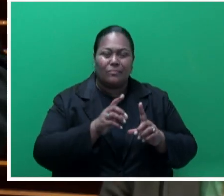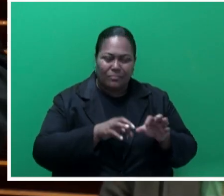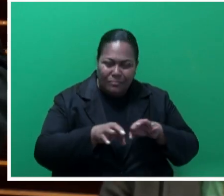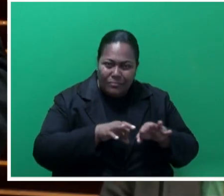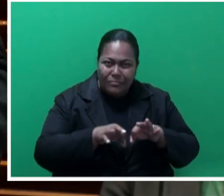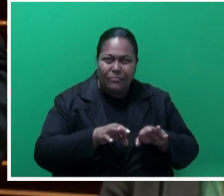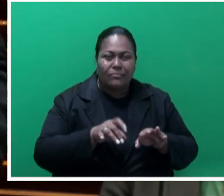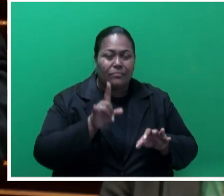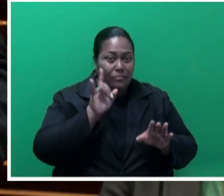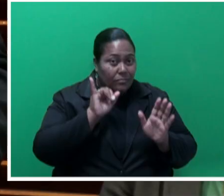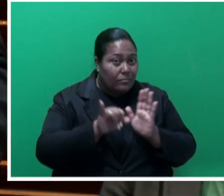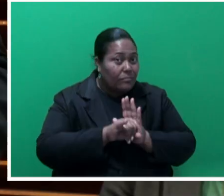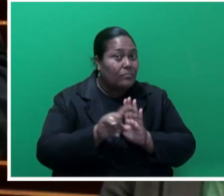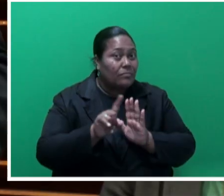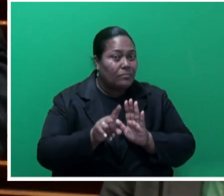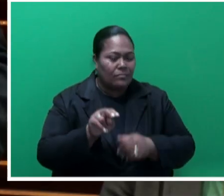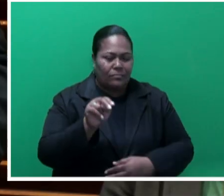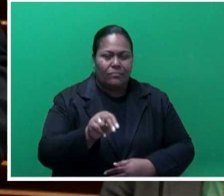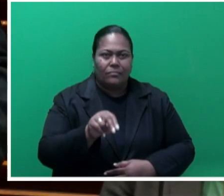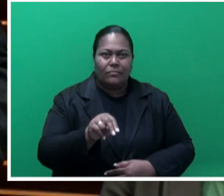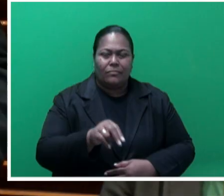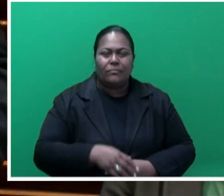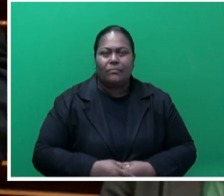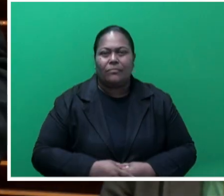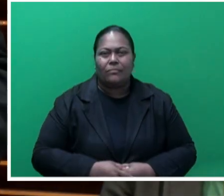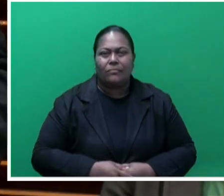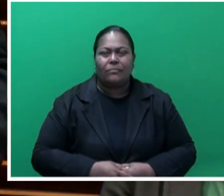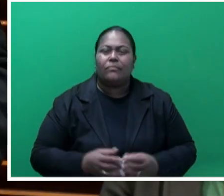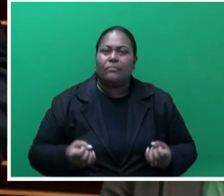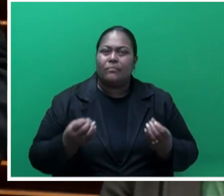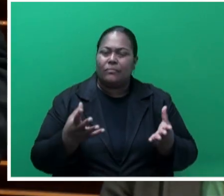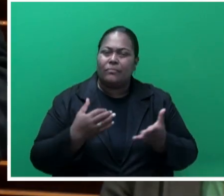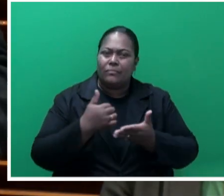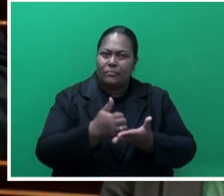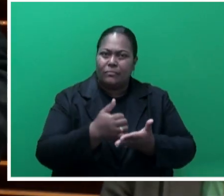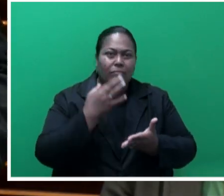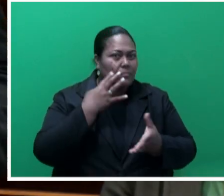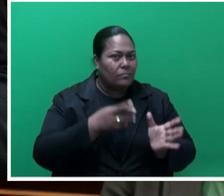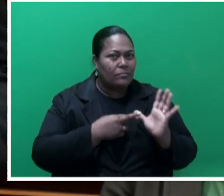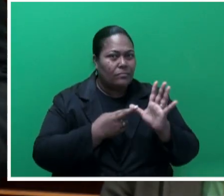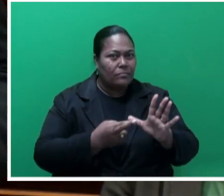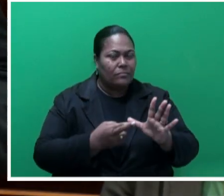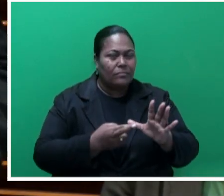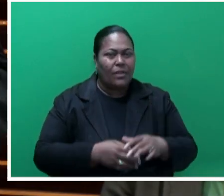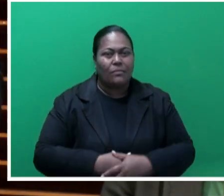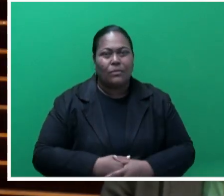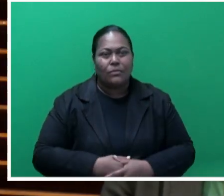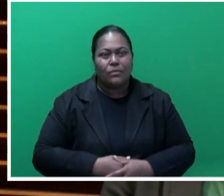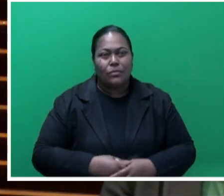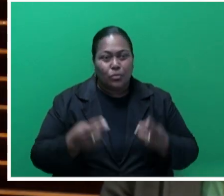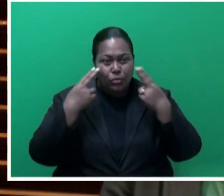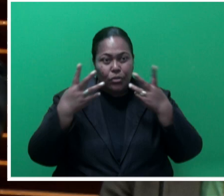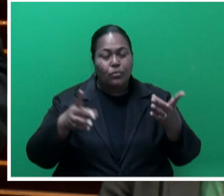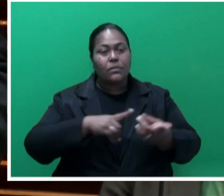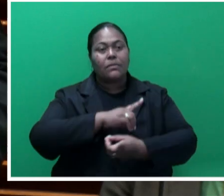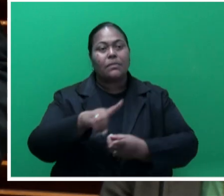the identification of development needs, as well as providing support during response to natural disasters by the Ministry